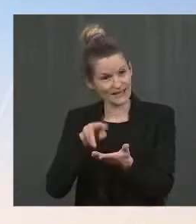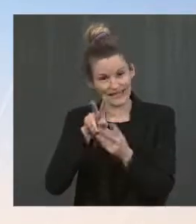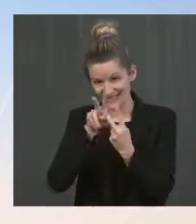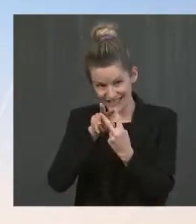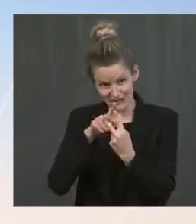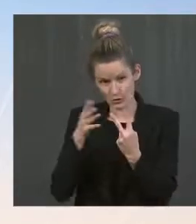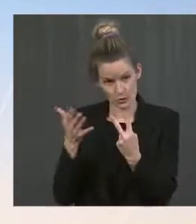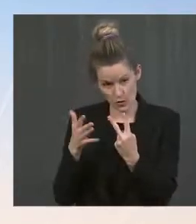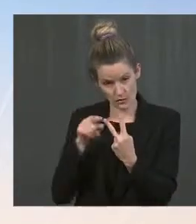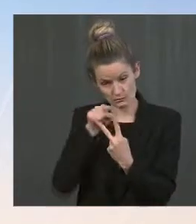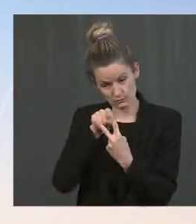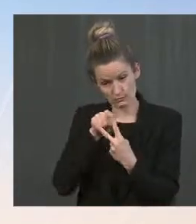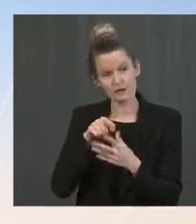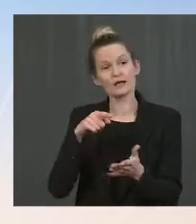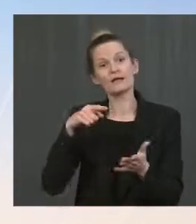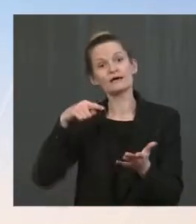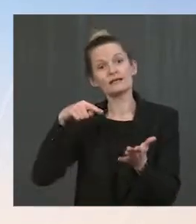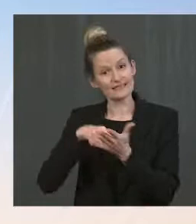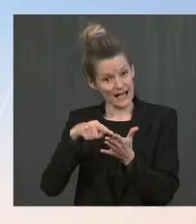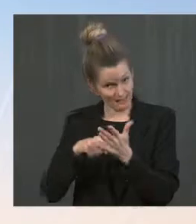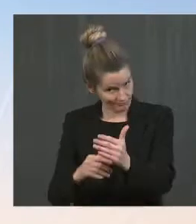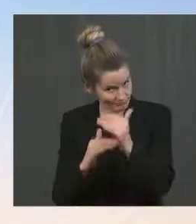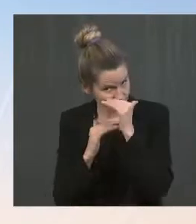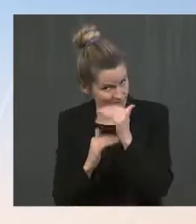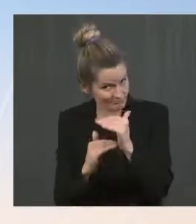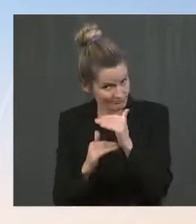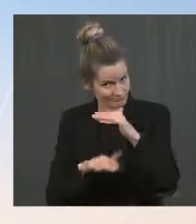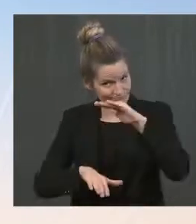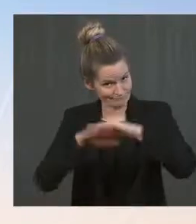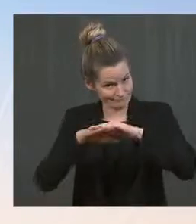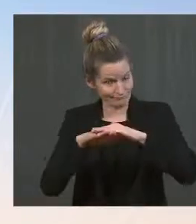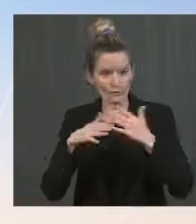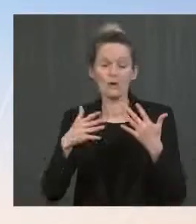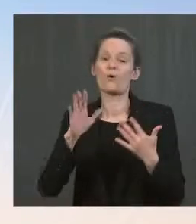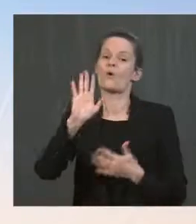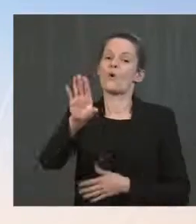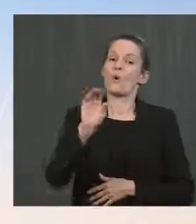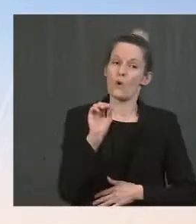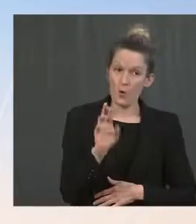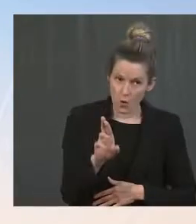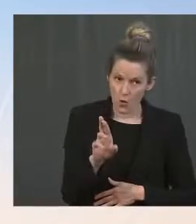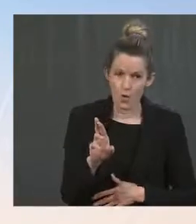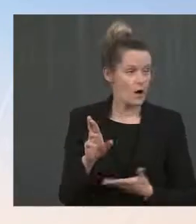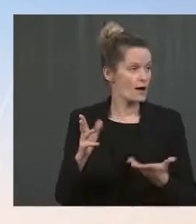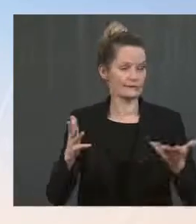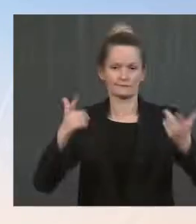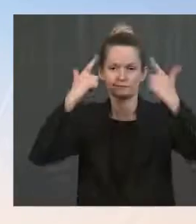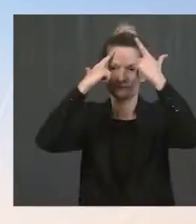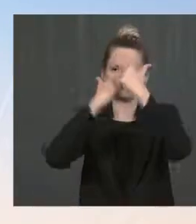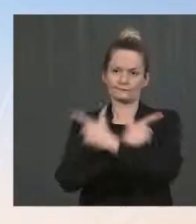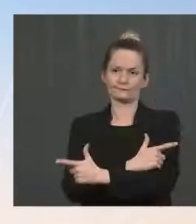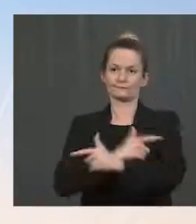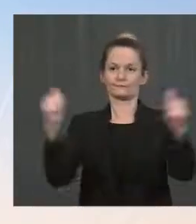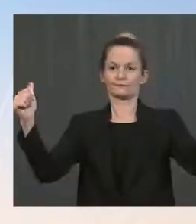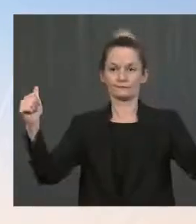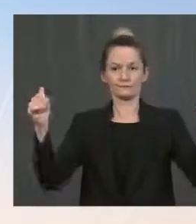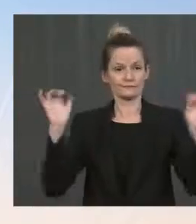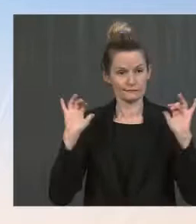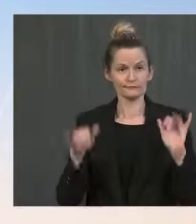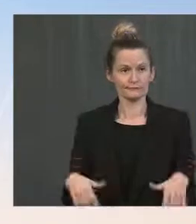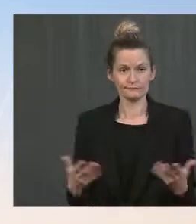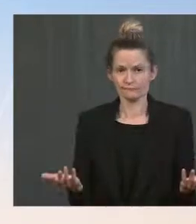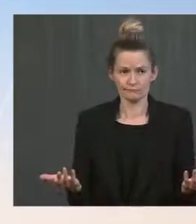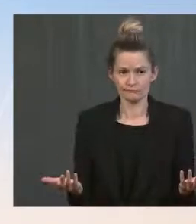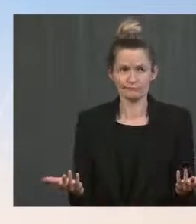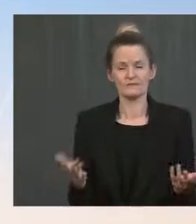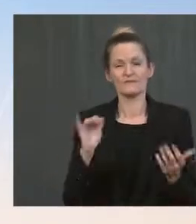this is a reflection of actions and legislation that Congress has already passed. And so there's often, a confusion or conflation